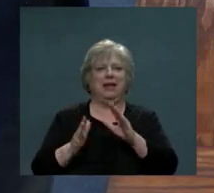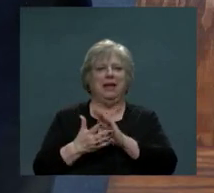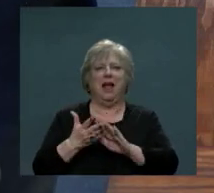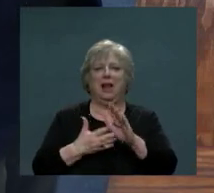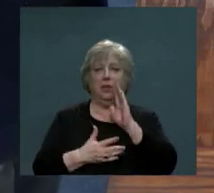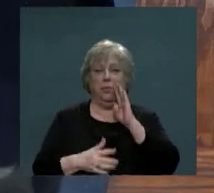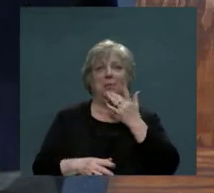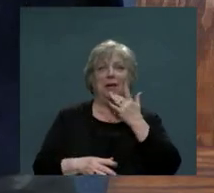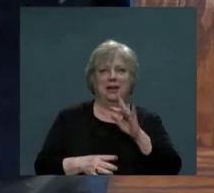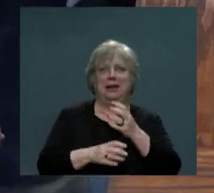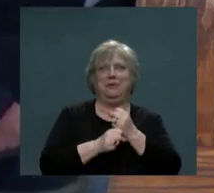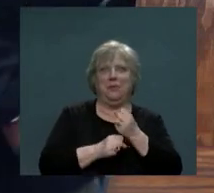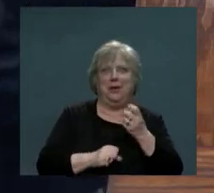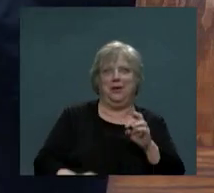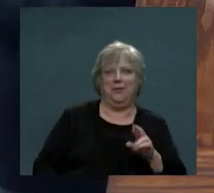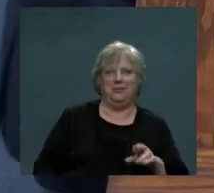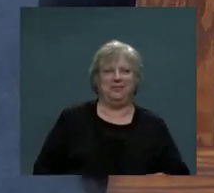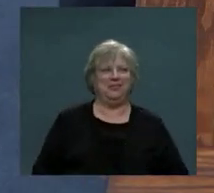going to be lucky to have her.